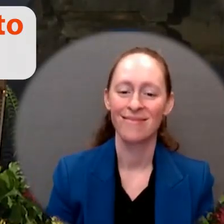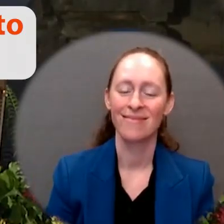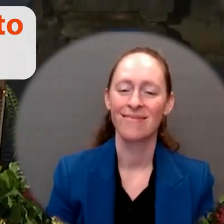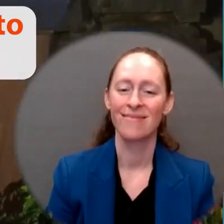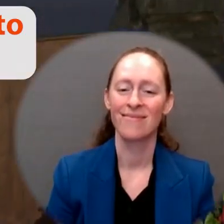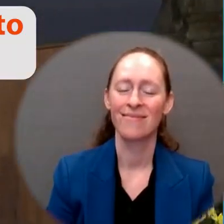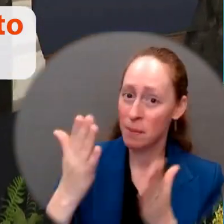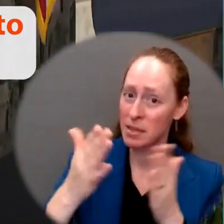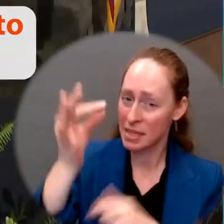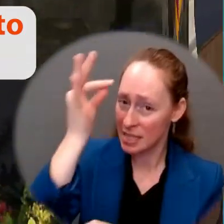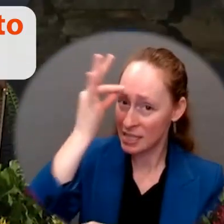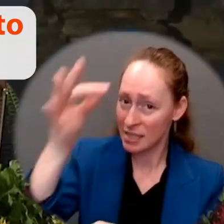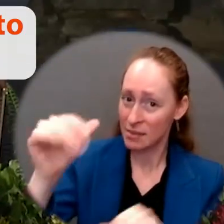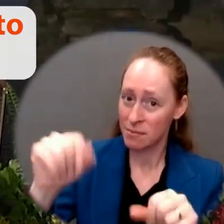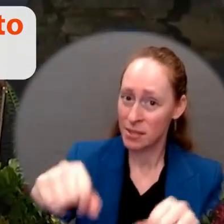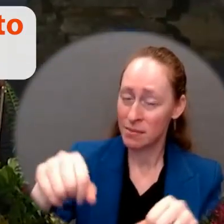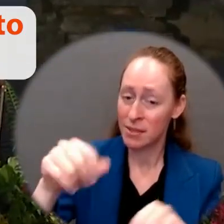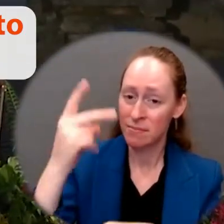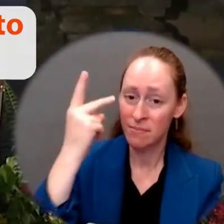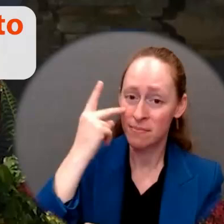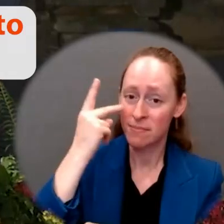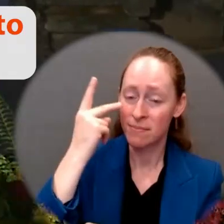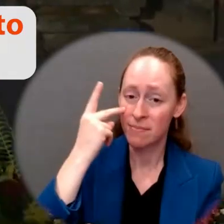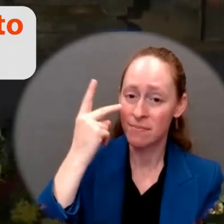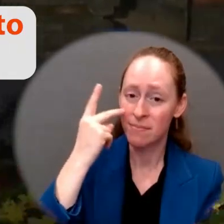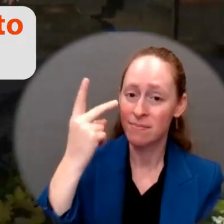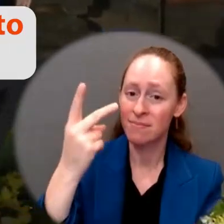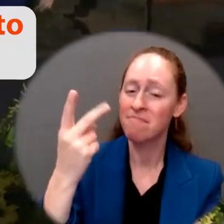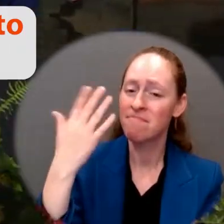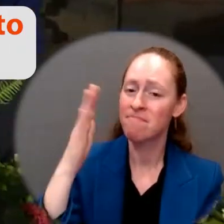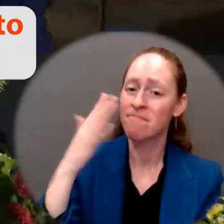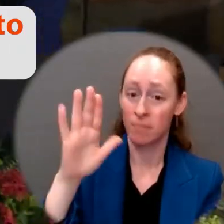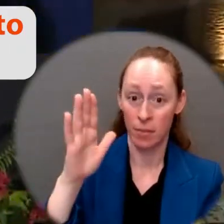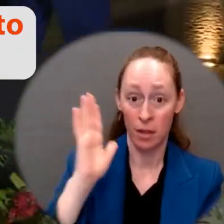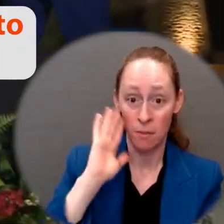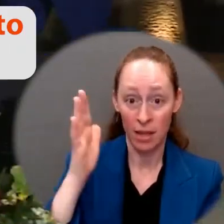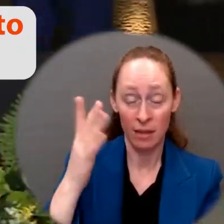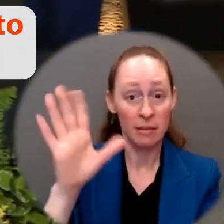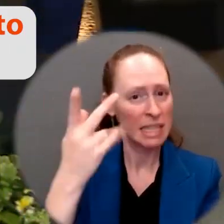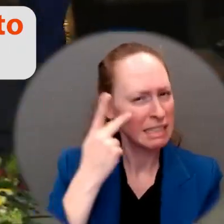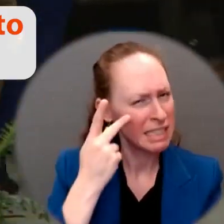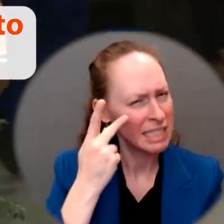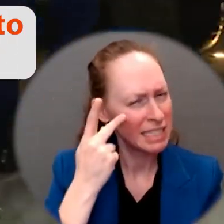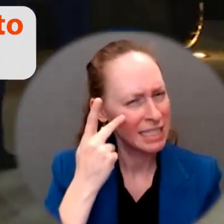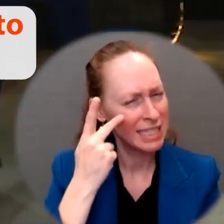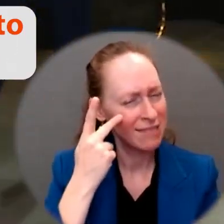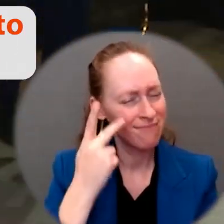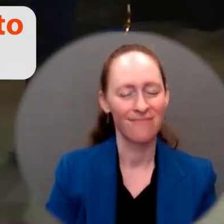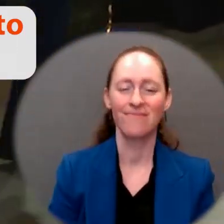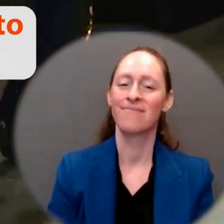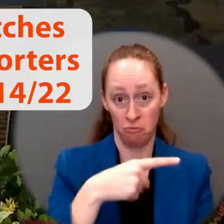I don't think there's enough. All right. Thank you, everybody. Thank you. That's the that could.